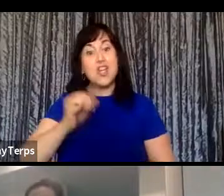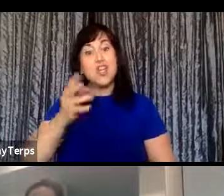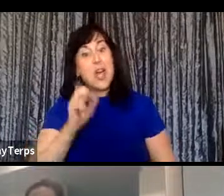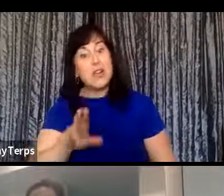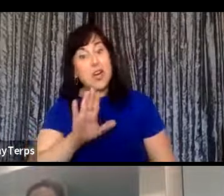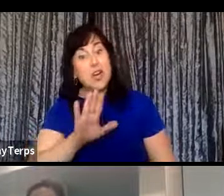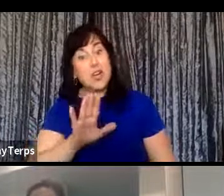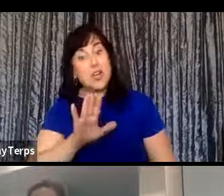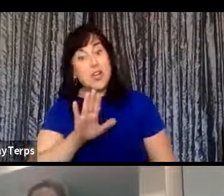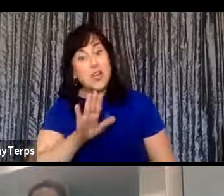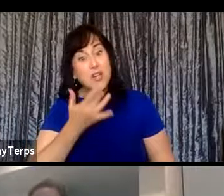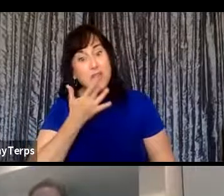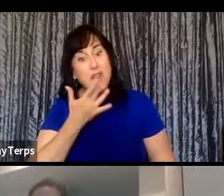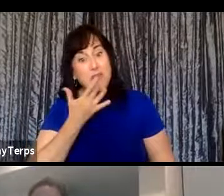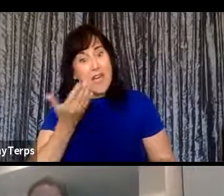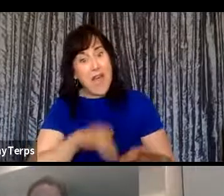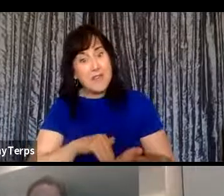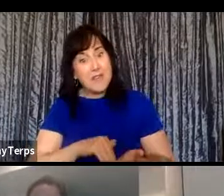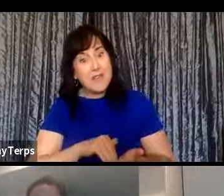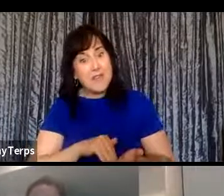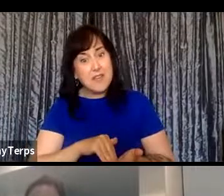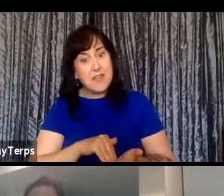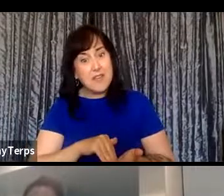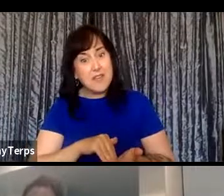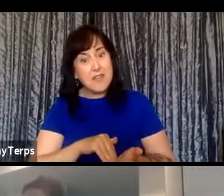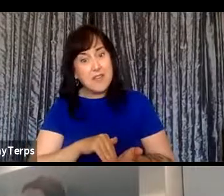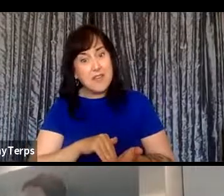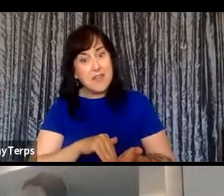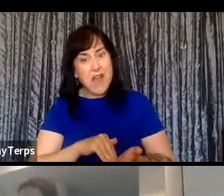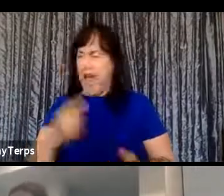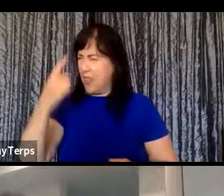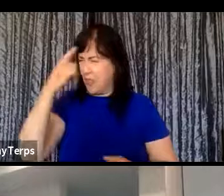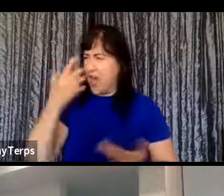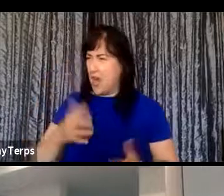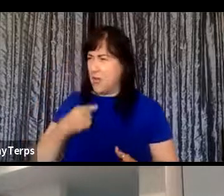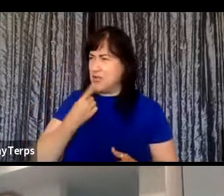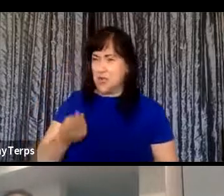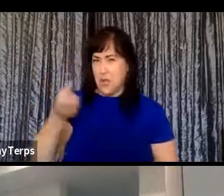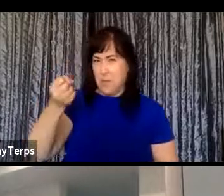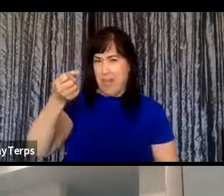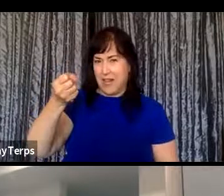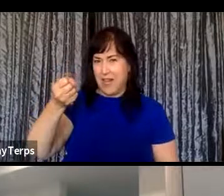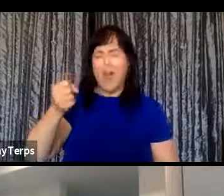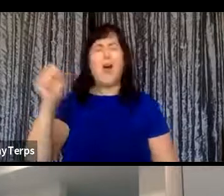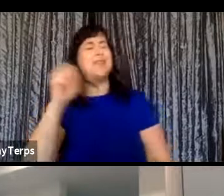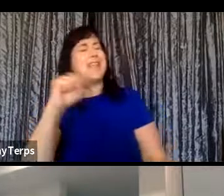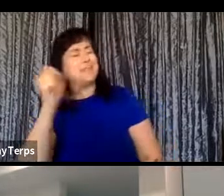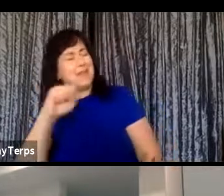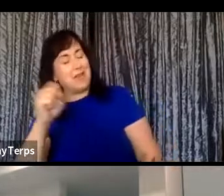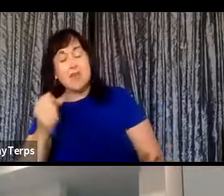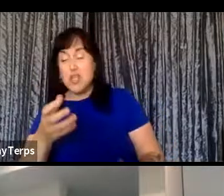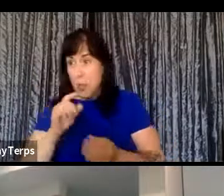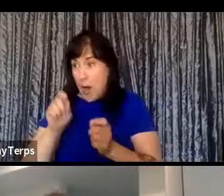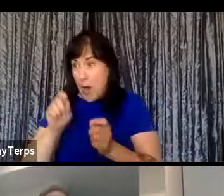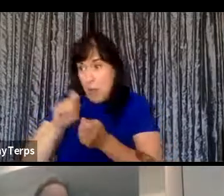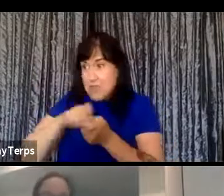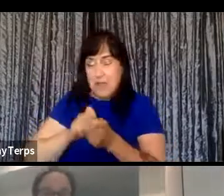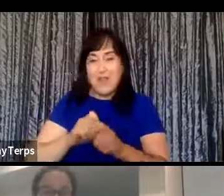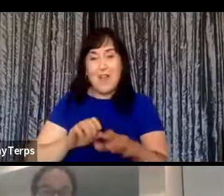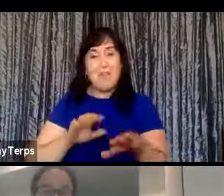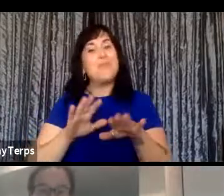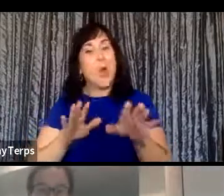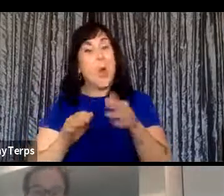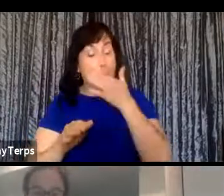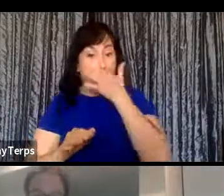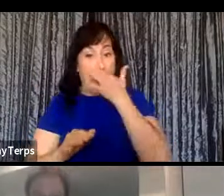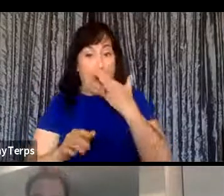if that's okay. I thought I said milk chocolate. Am I supposed to get more specific? No, yeah, actually, do